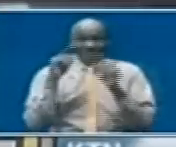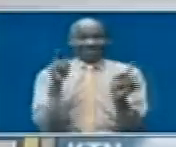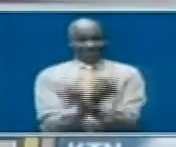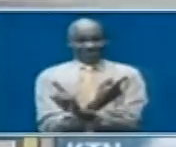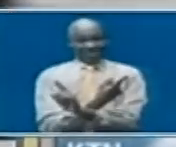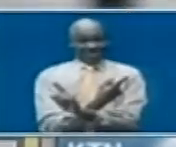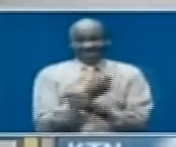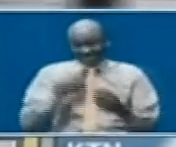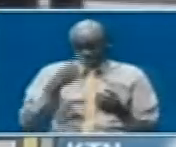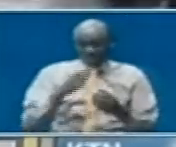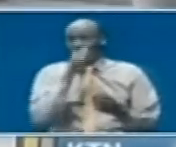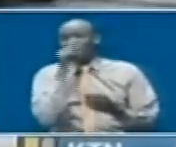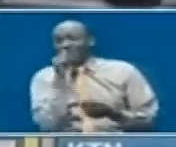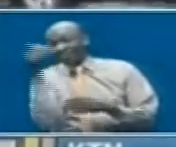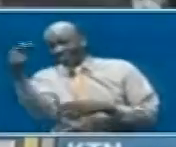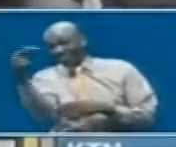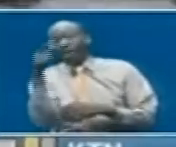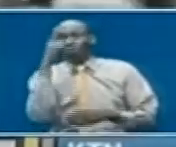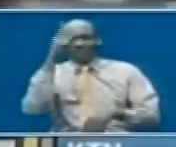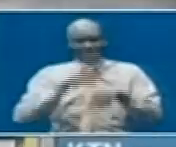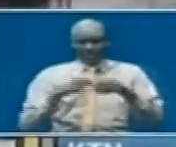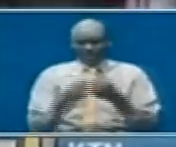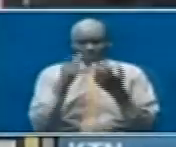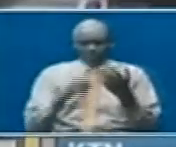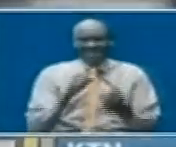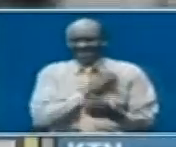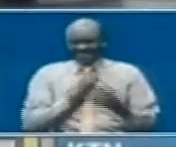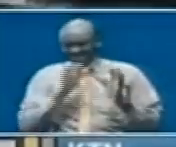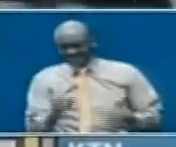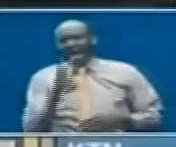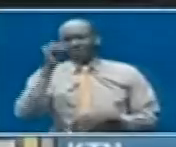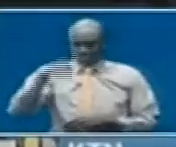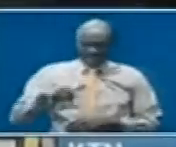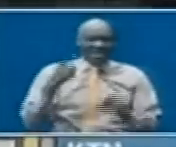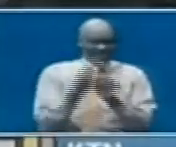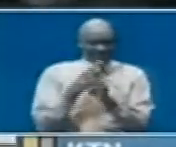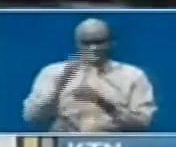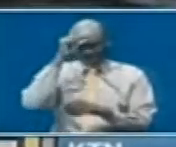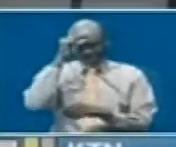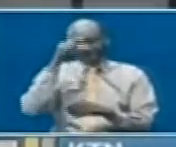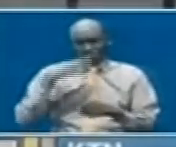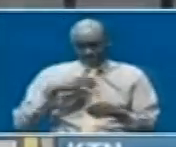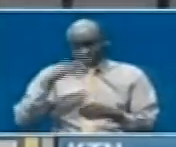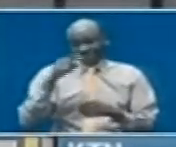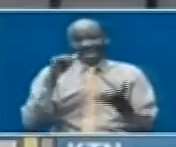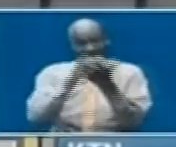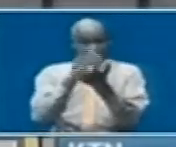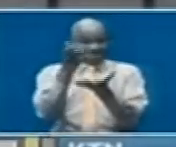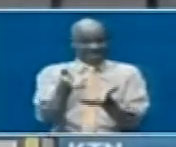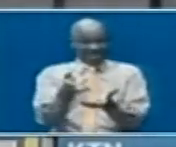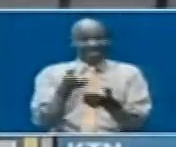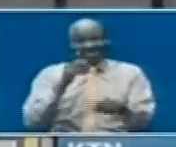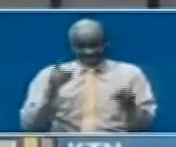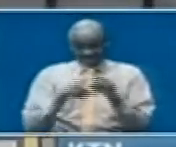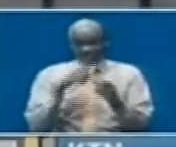more behind-the-scenes drama. At one point, there were senators, MPs, and other government officials settled at the airport, as were we.